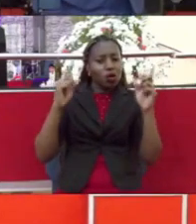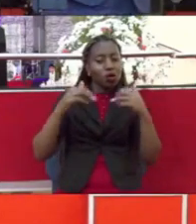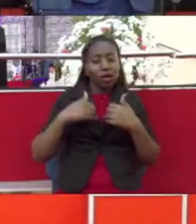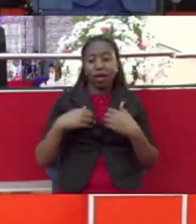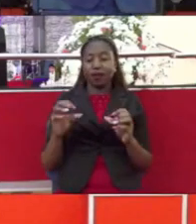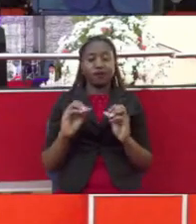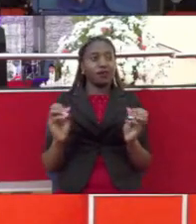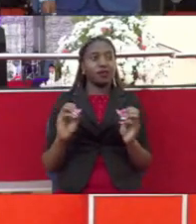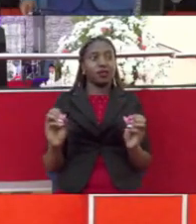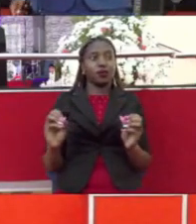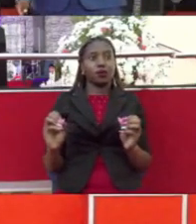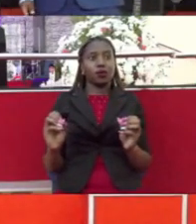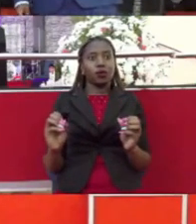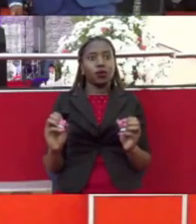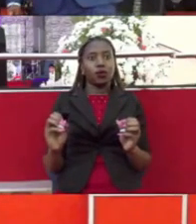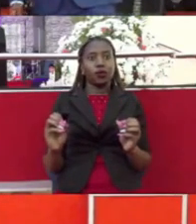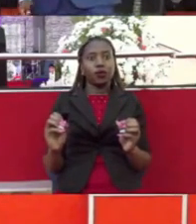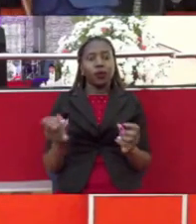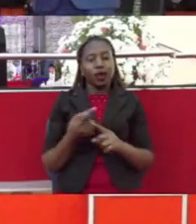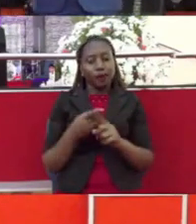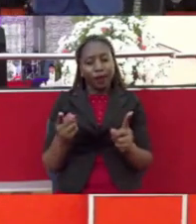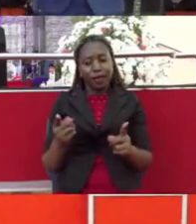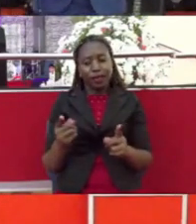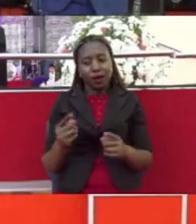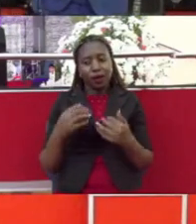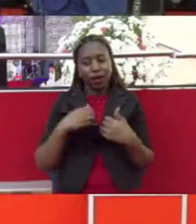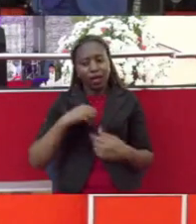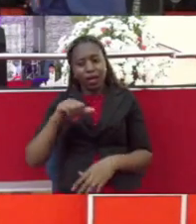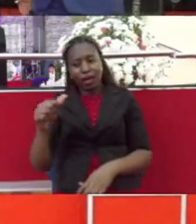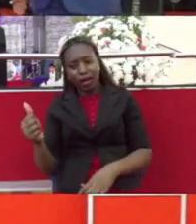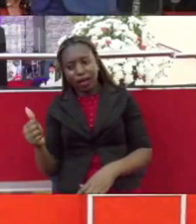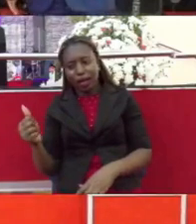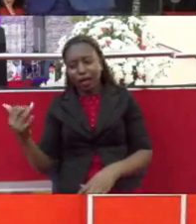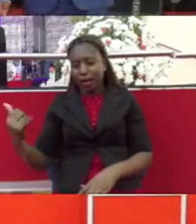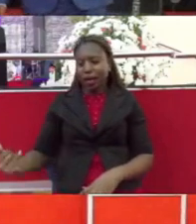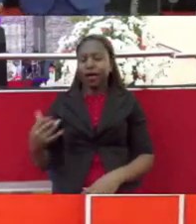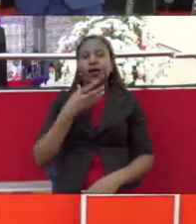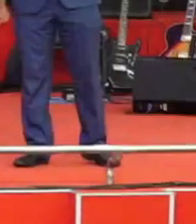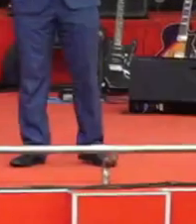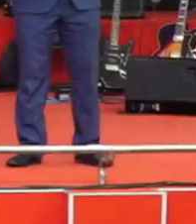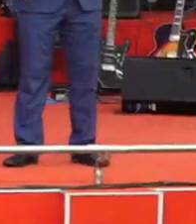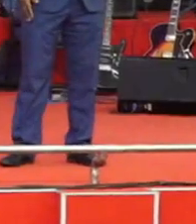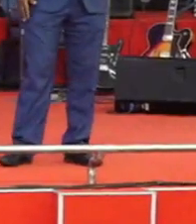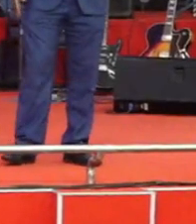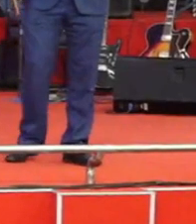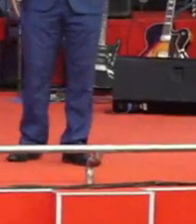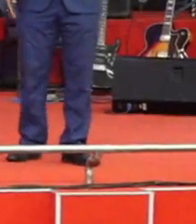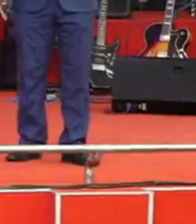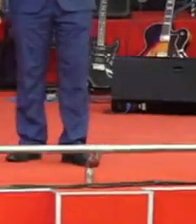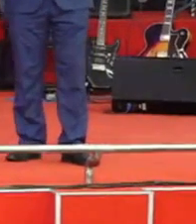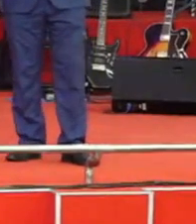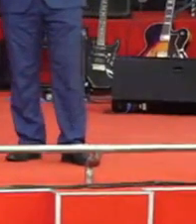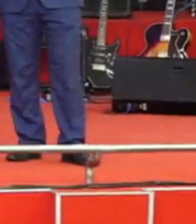ambayo pia alikuwa nayo. But there was this young man who had just started working. Wameanza kazi.